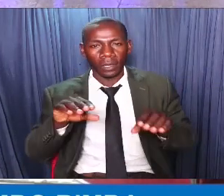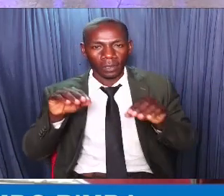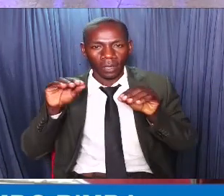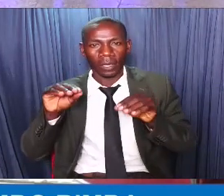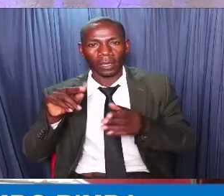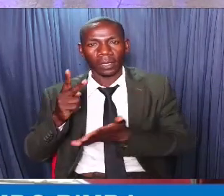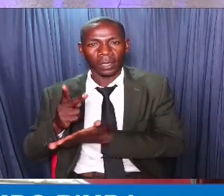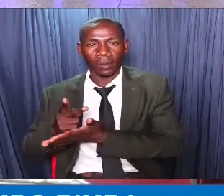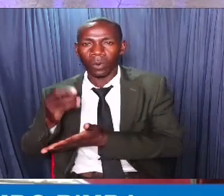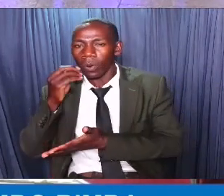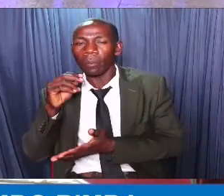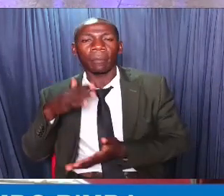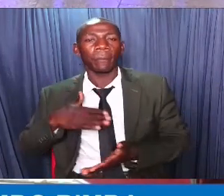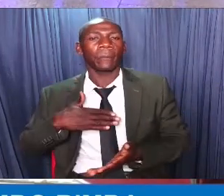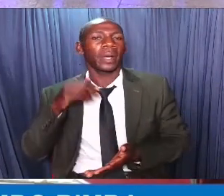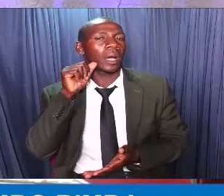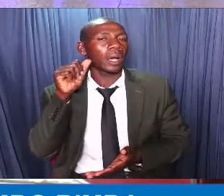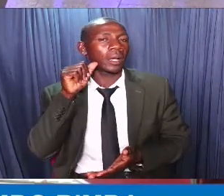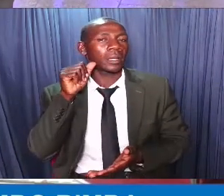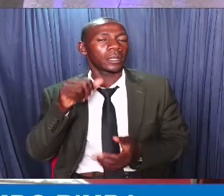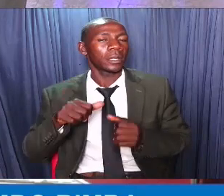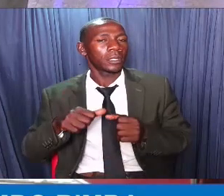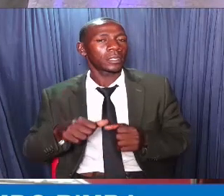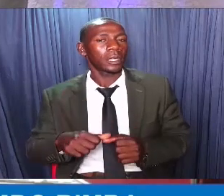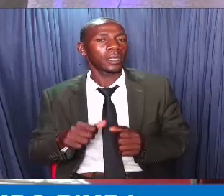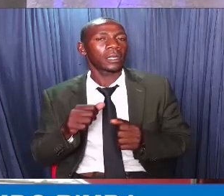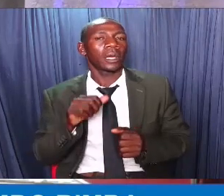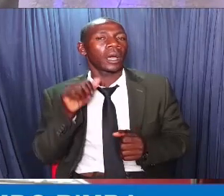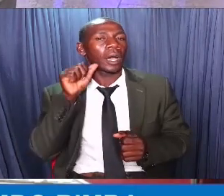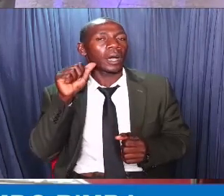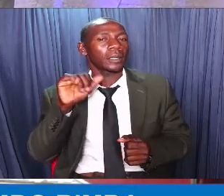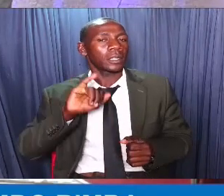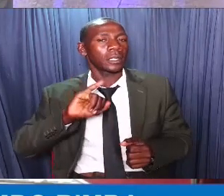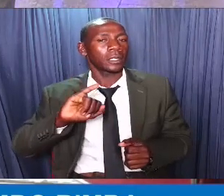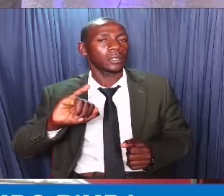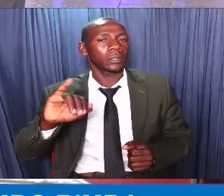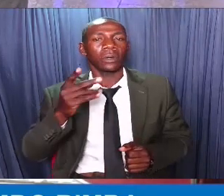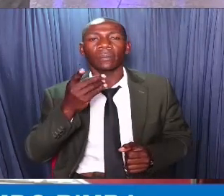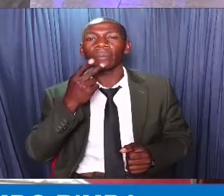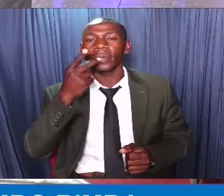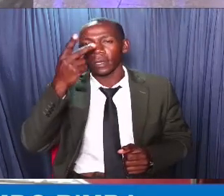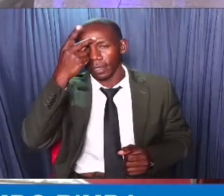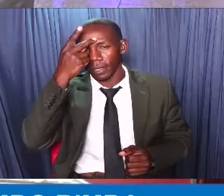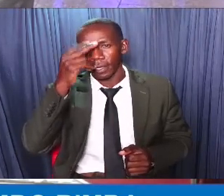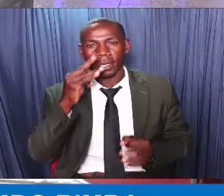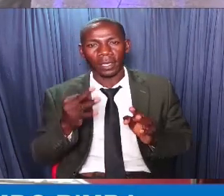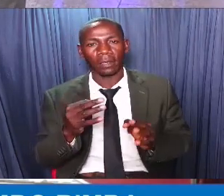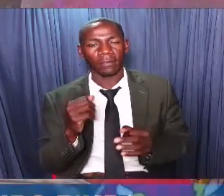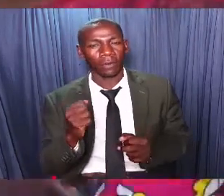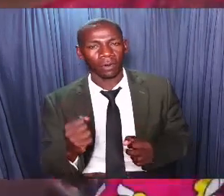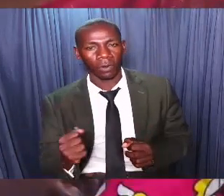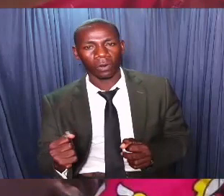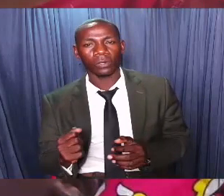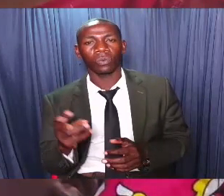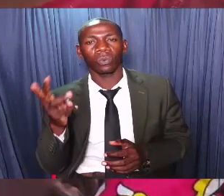akarudi nyumbani. Shangazi huyo. My father had brought her back home. My shangazi aunt. Ni mzazi wako. The parent, the aunt. Akawa amekuwa mzee. She was